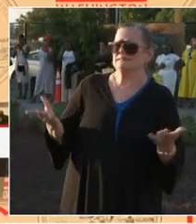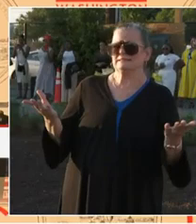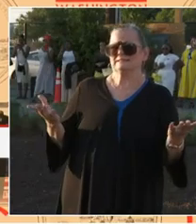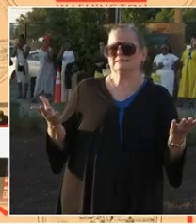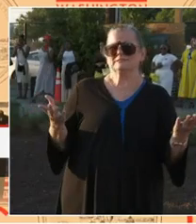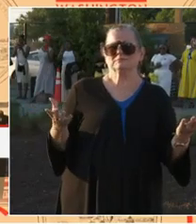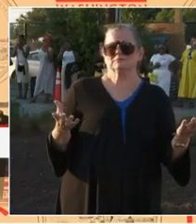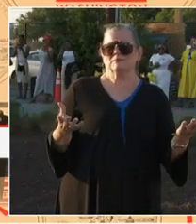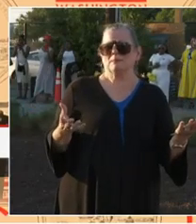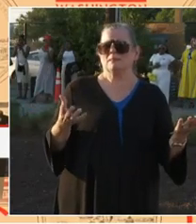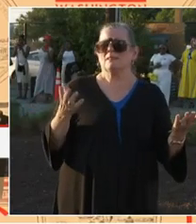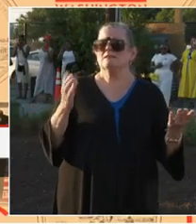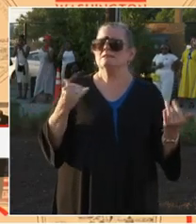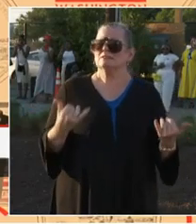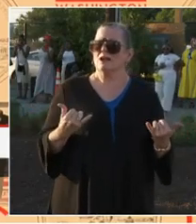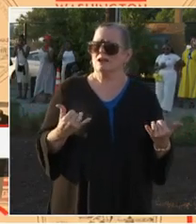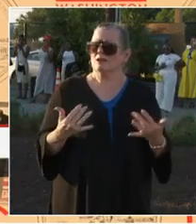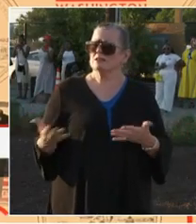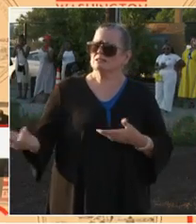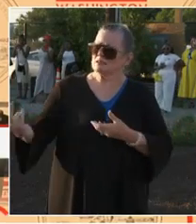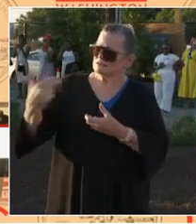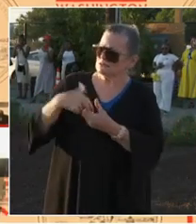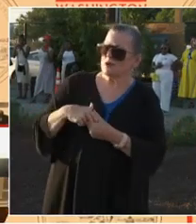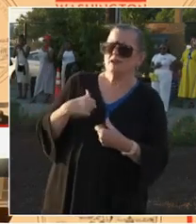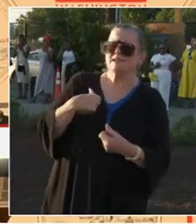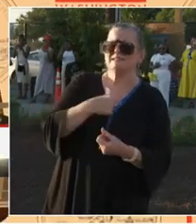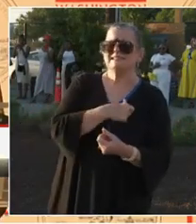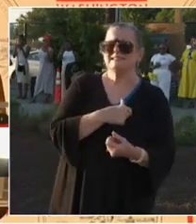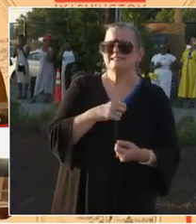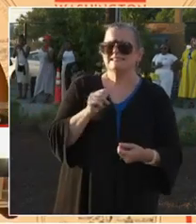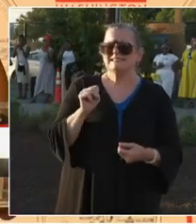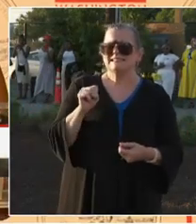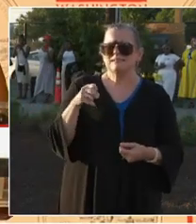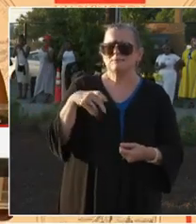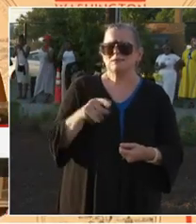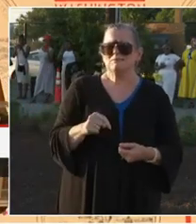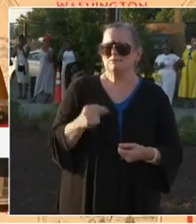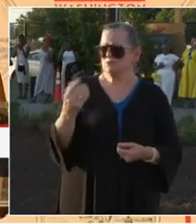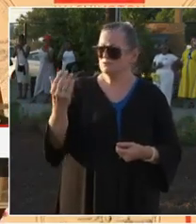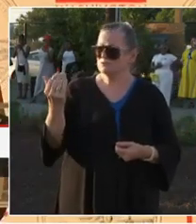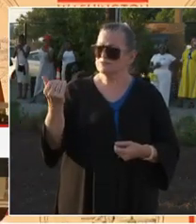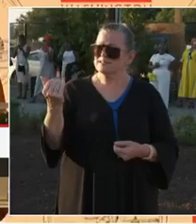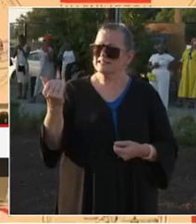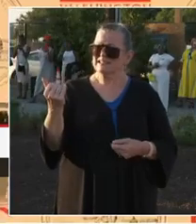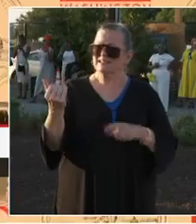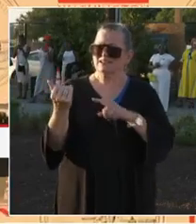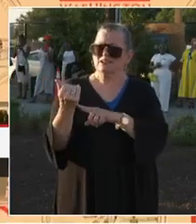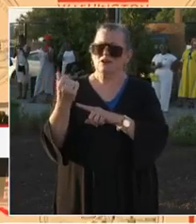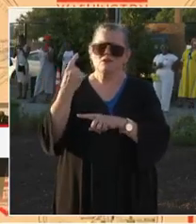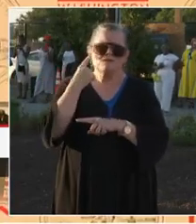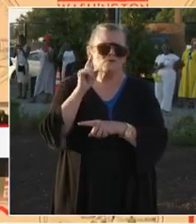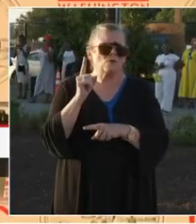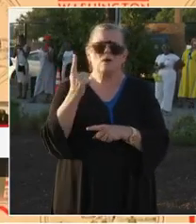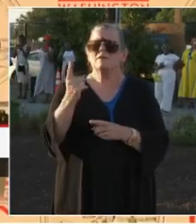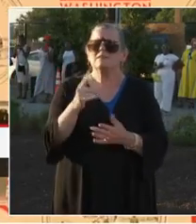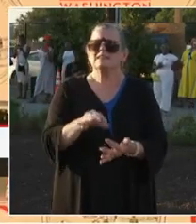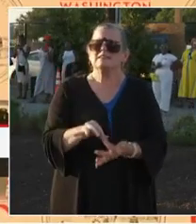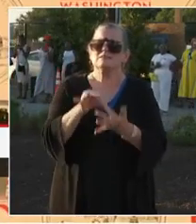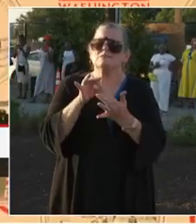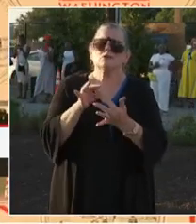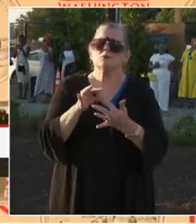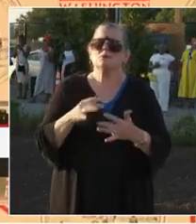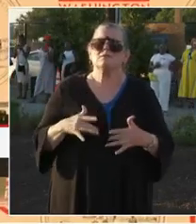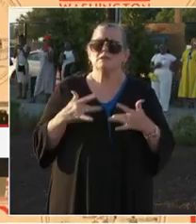women. So join us, please, on September 15th for one of our signature events that focus on